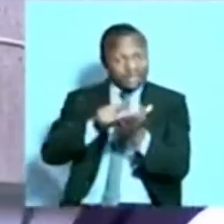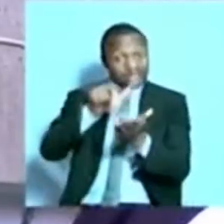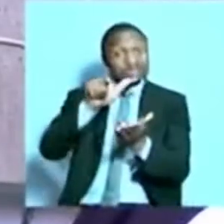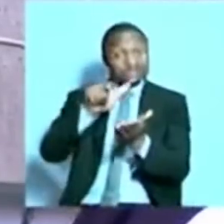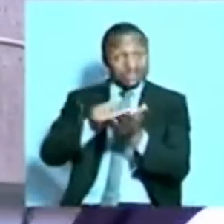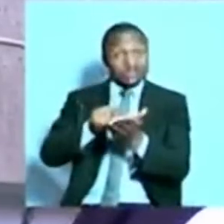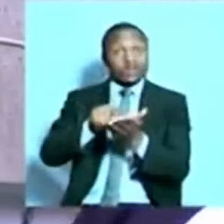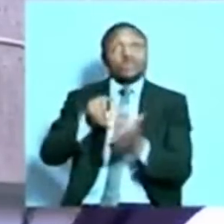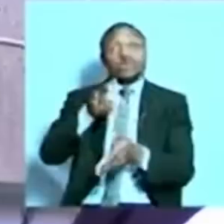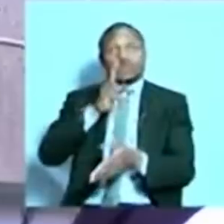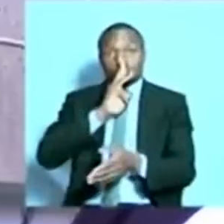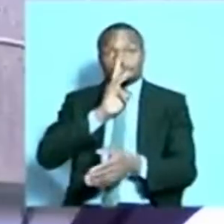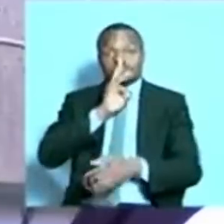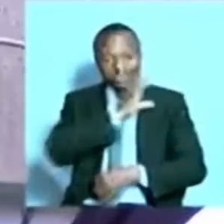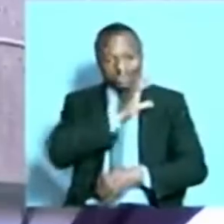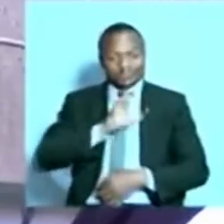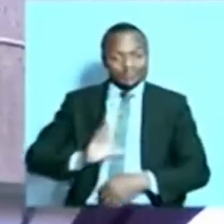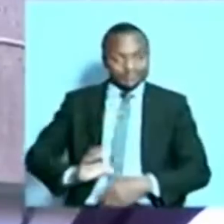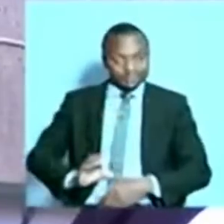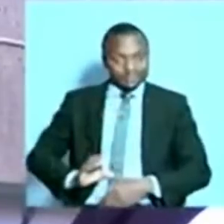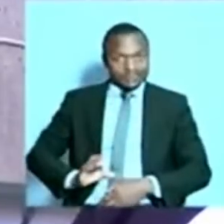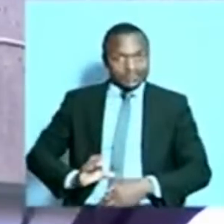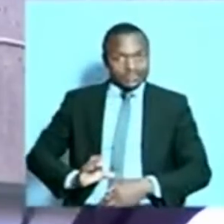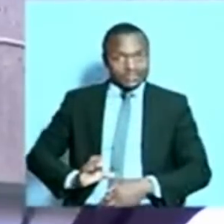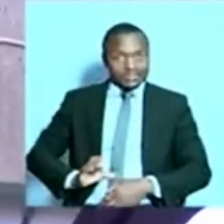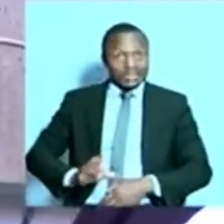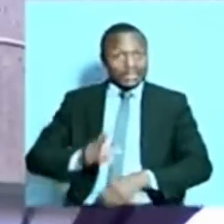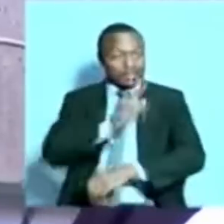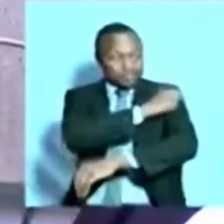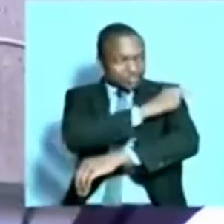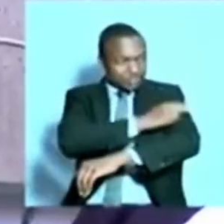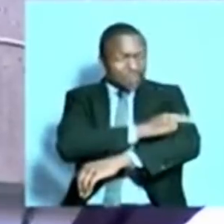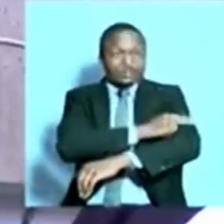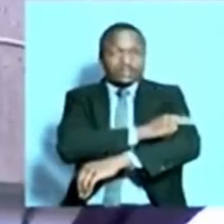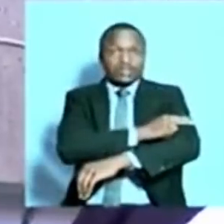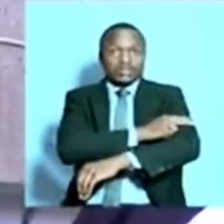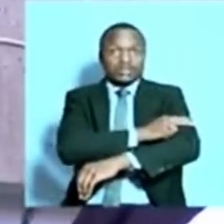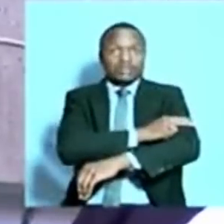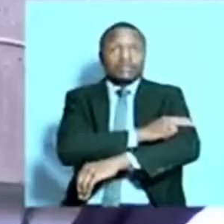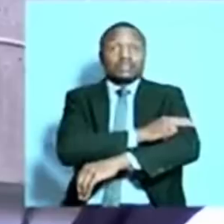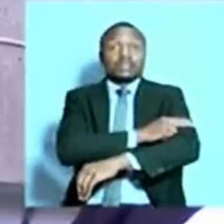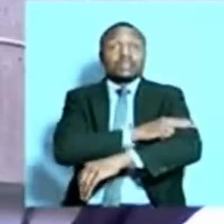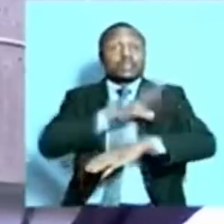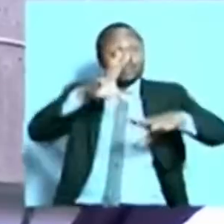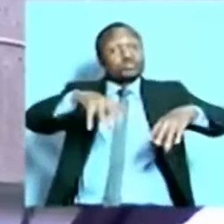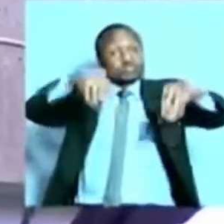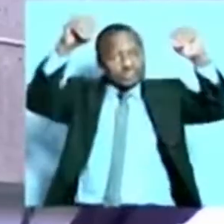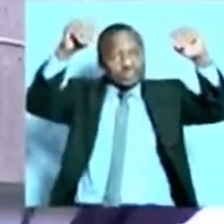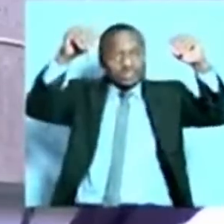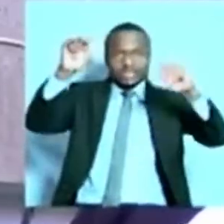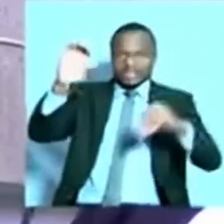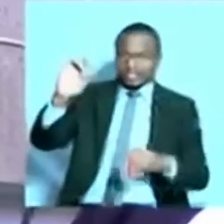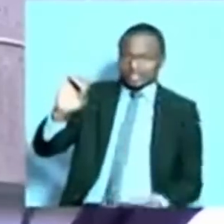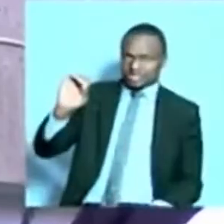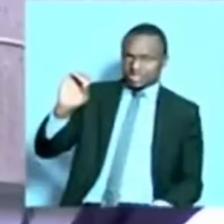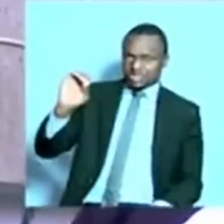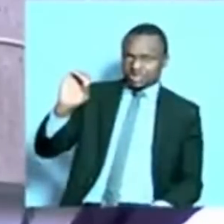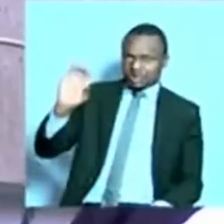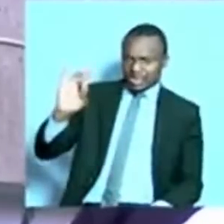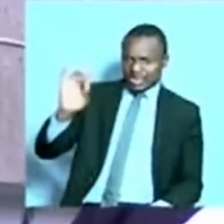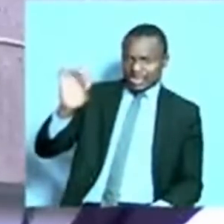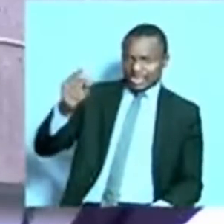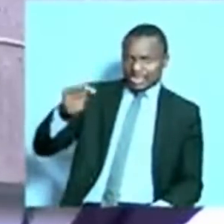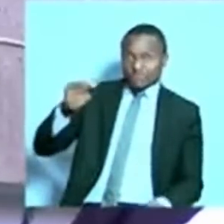and Sewerage Company, stroke hospitals, are to be road-shaded between 08 hours to 20 hours.